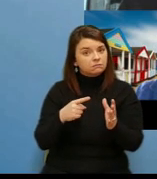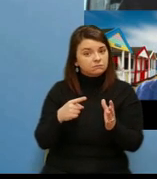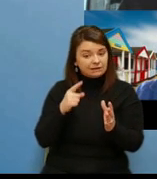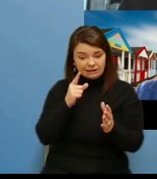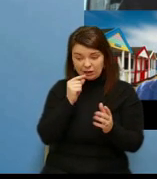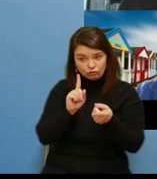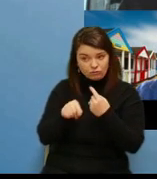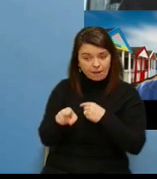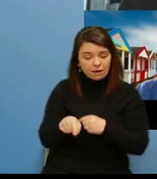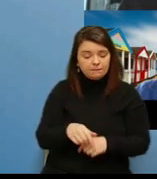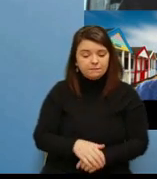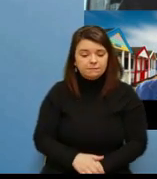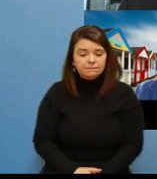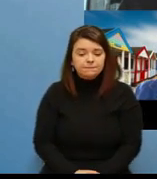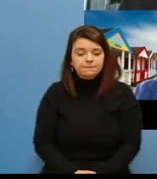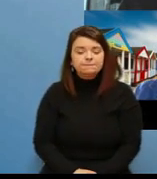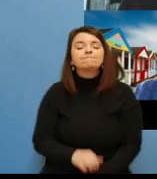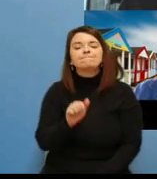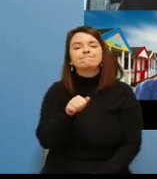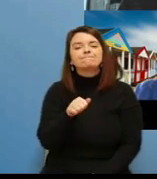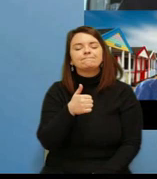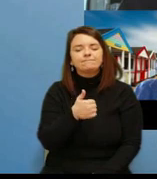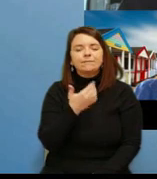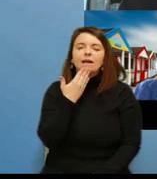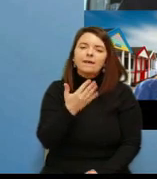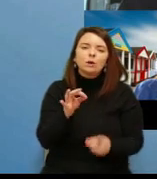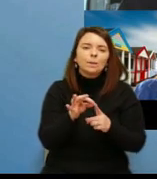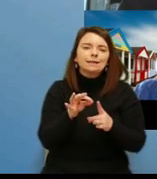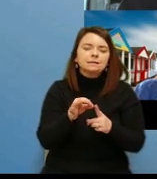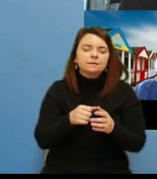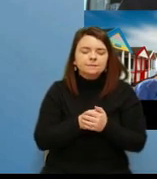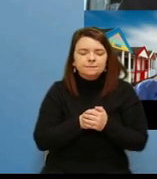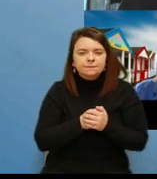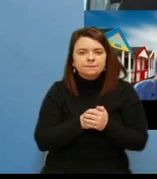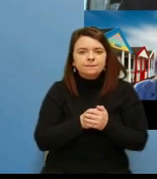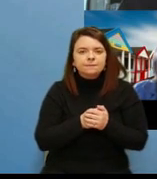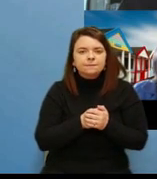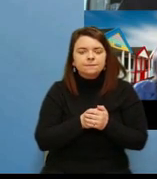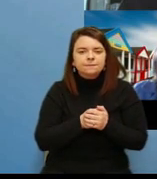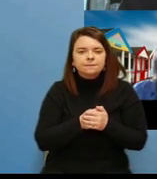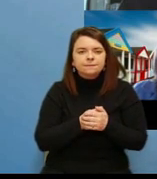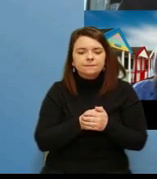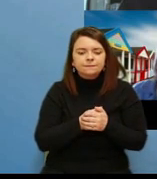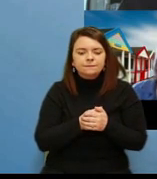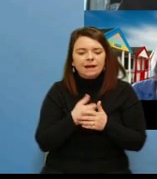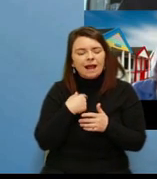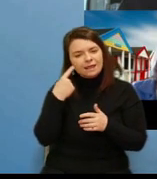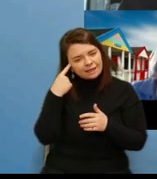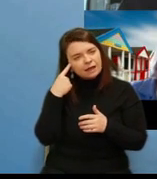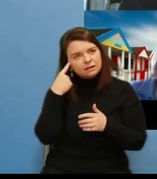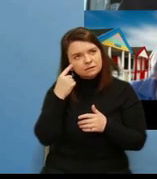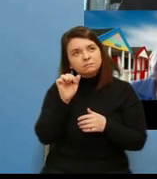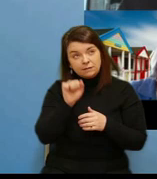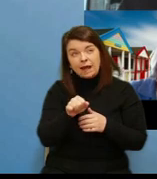Peter. Fiona, can you speak to that? Yes, thank you, Peter. I